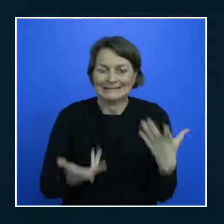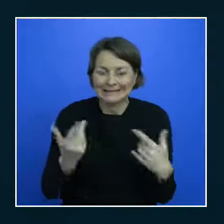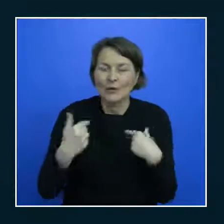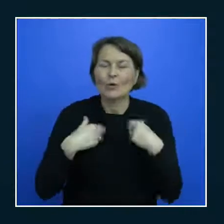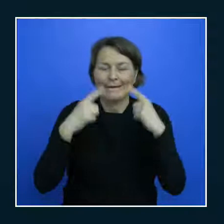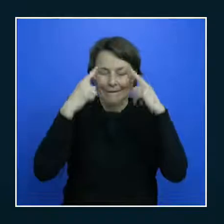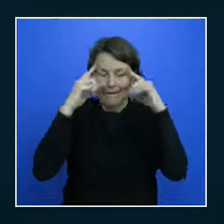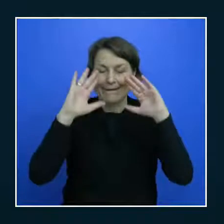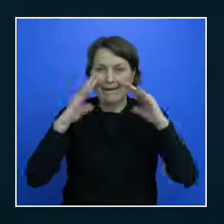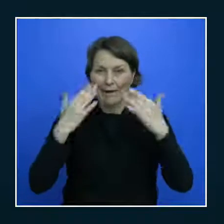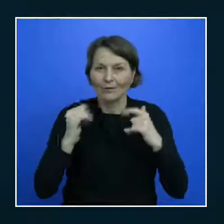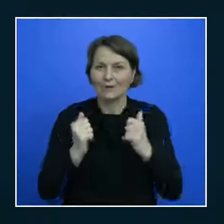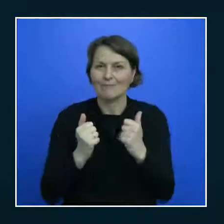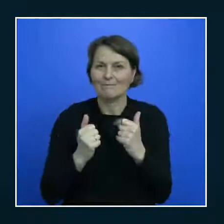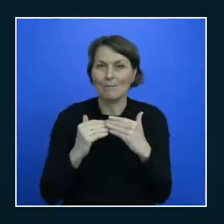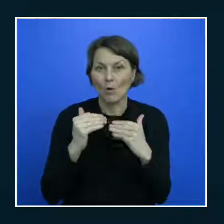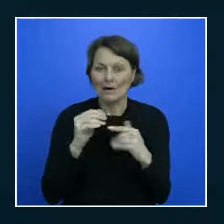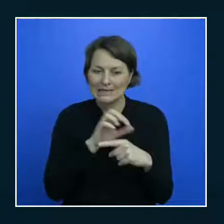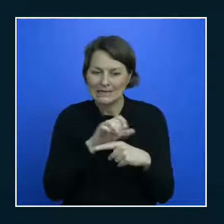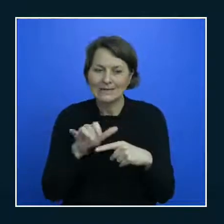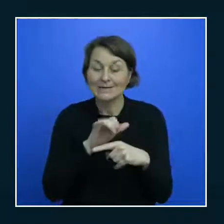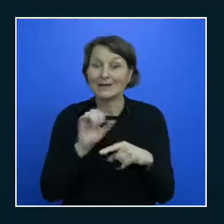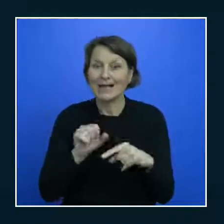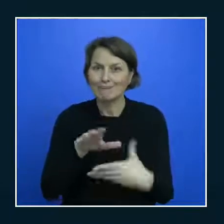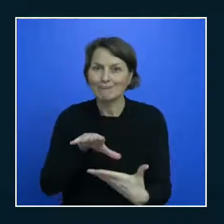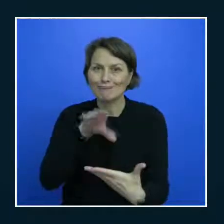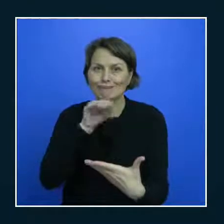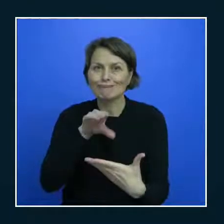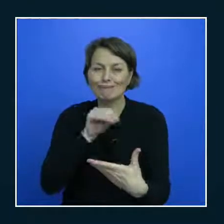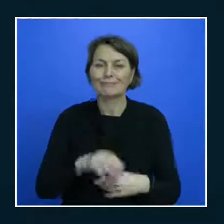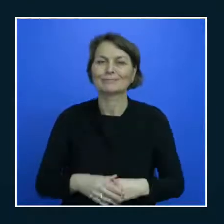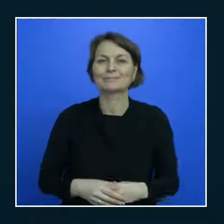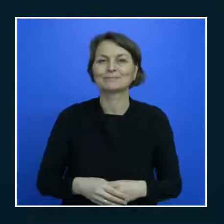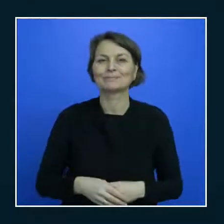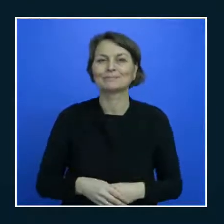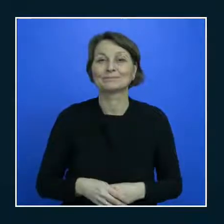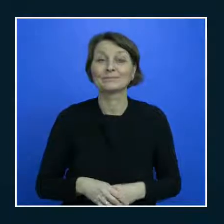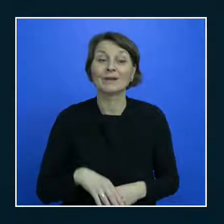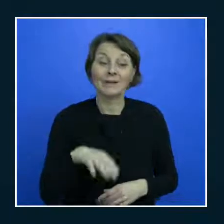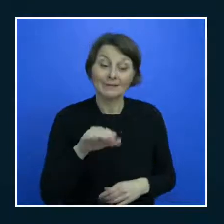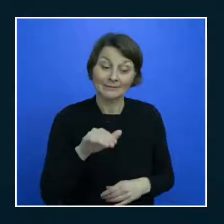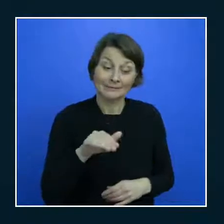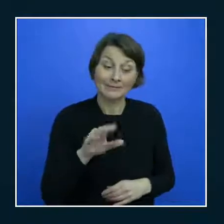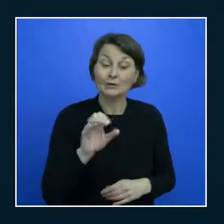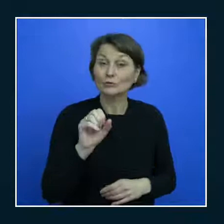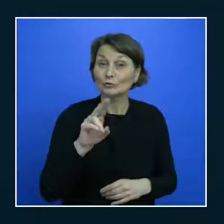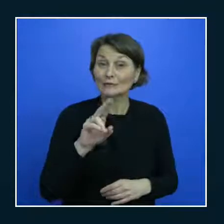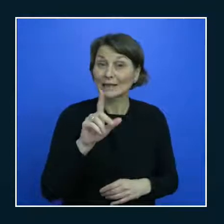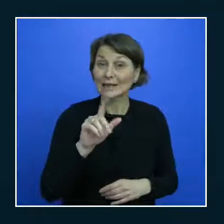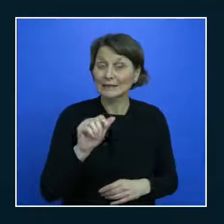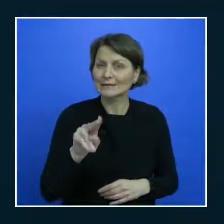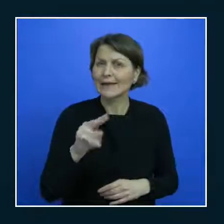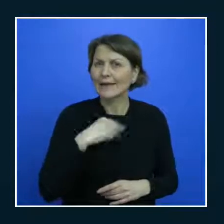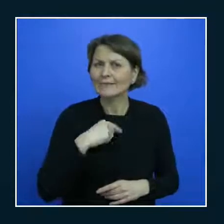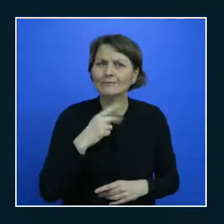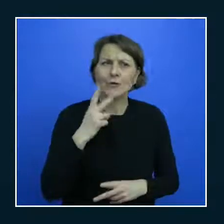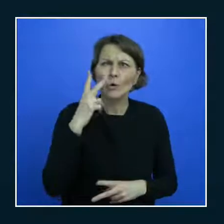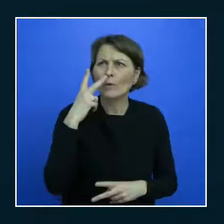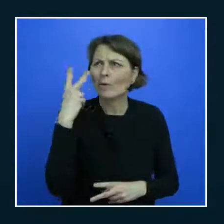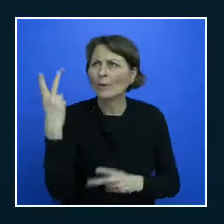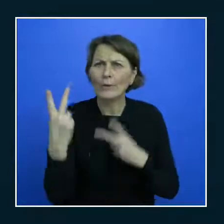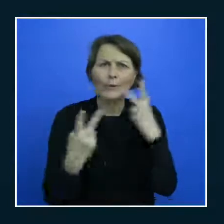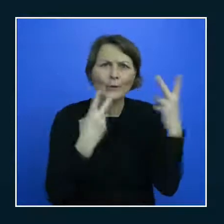way. Yeah, if you know what you want to look up, or you can just do that